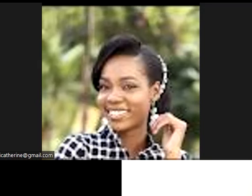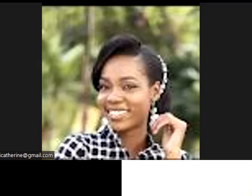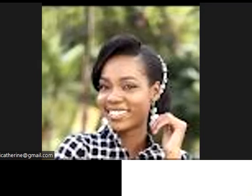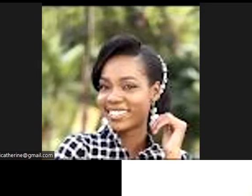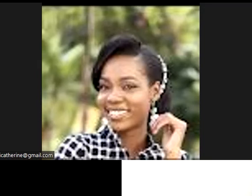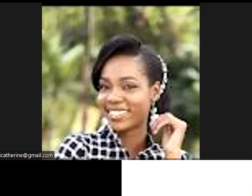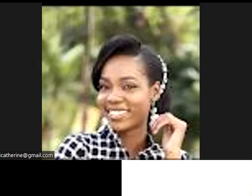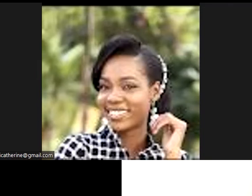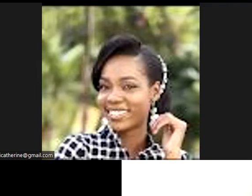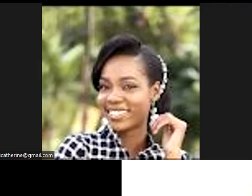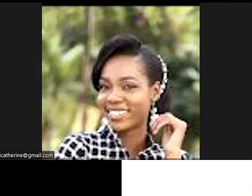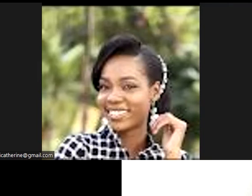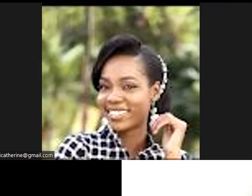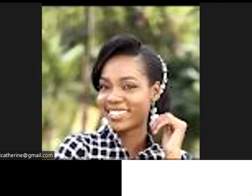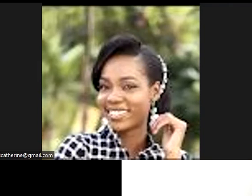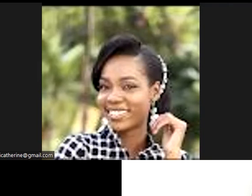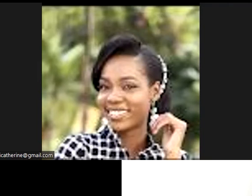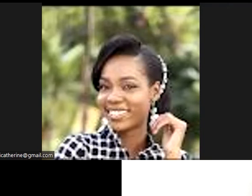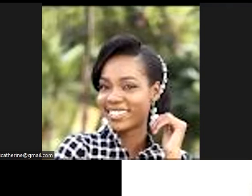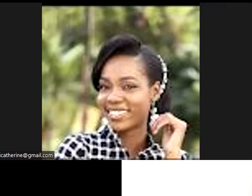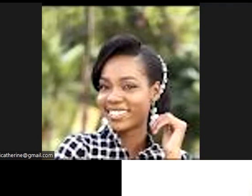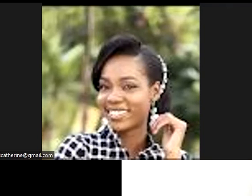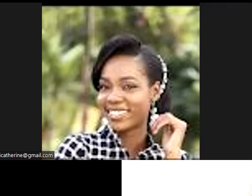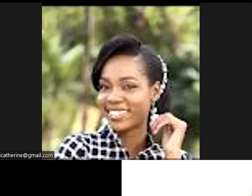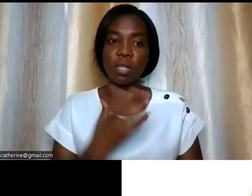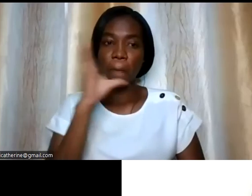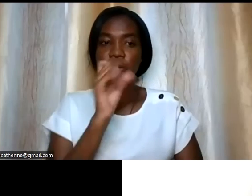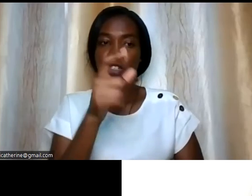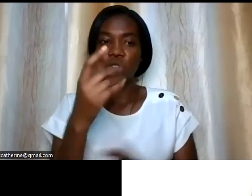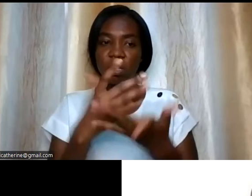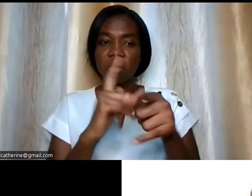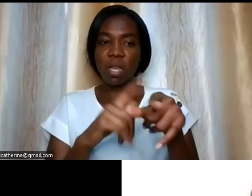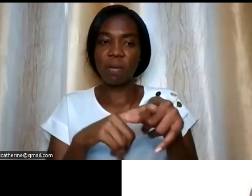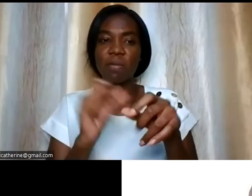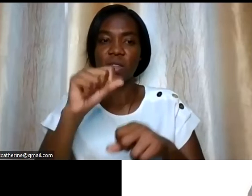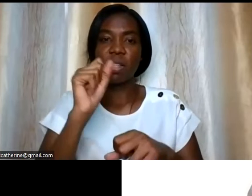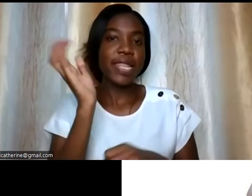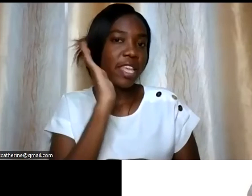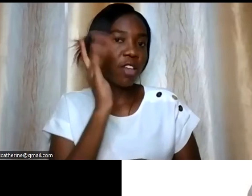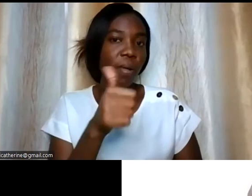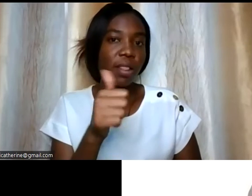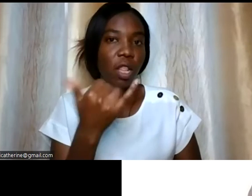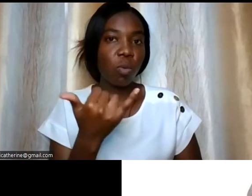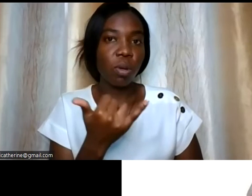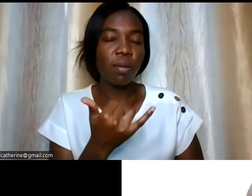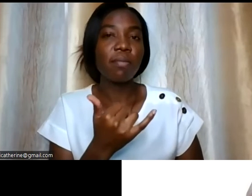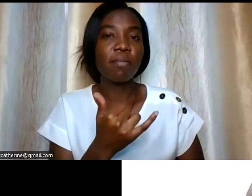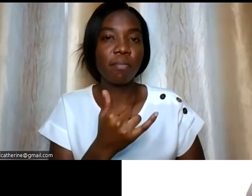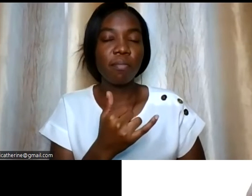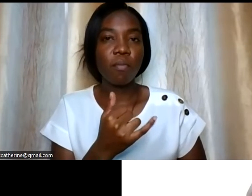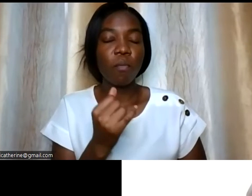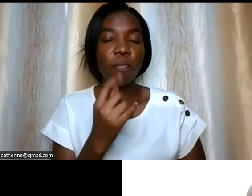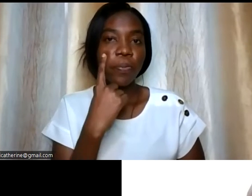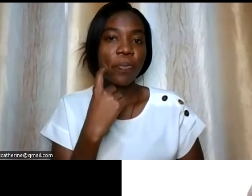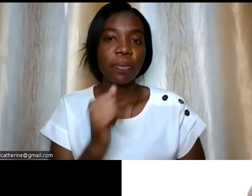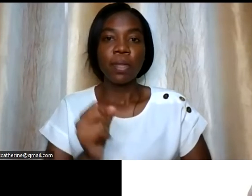were listening at some point. Okay, we can hear you, yes. Please continue. Okay, I'm saying